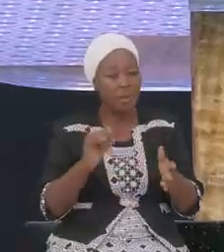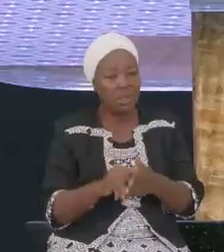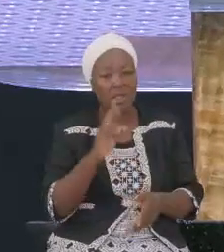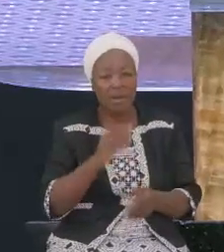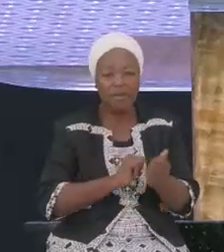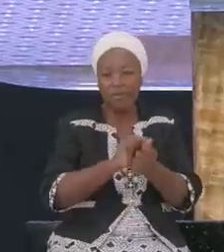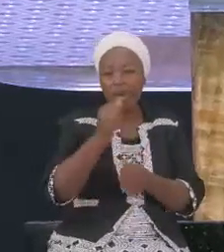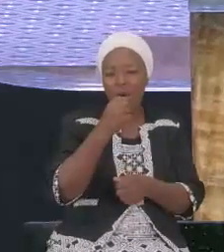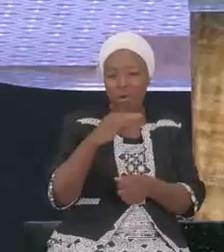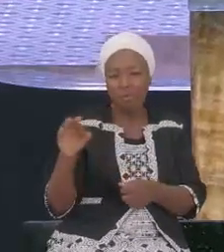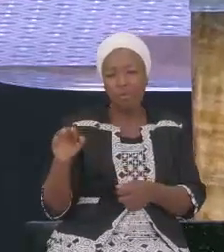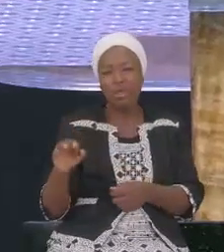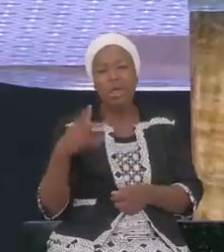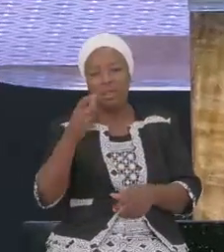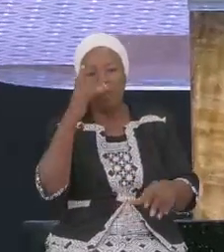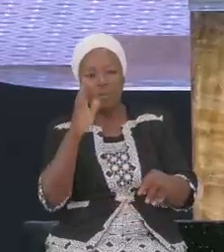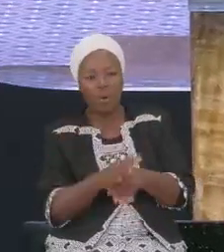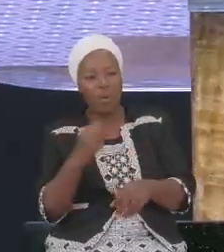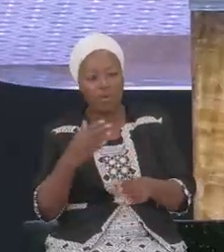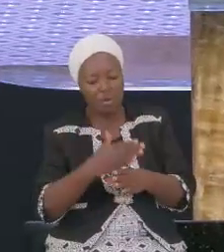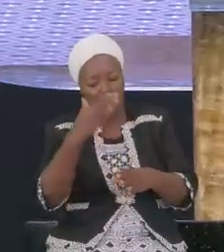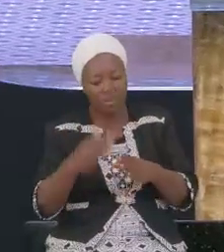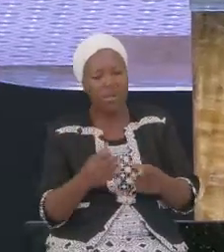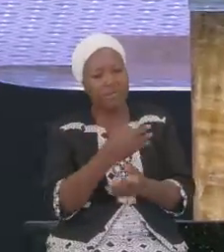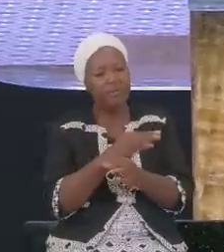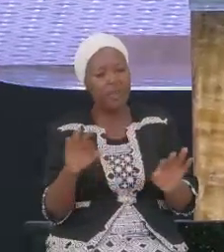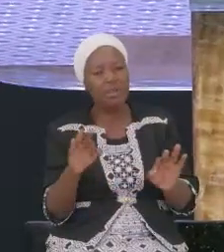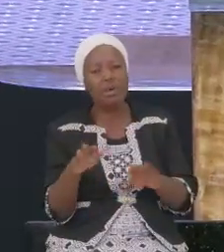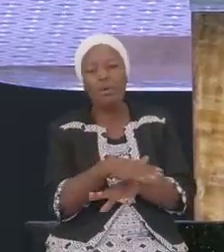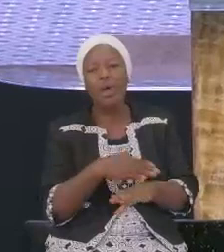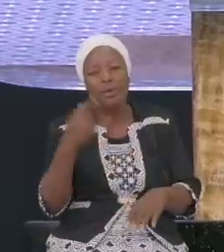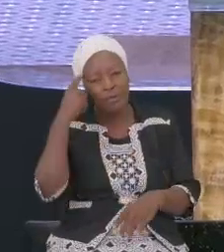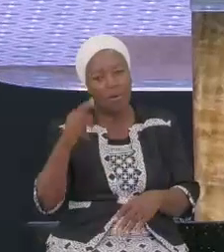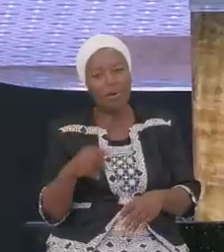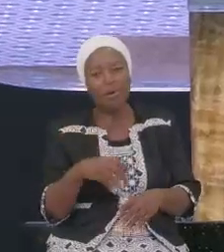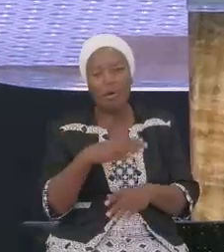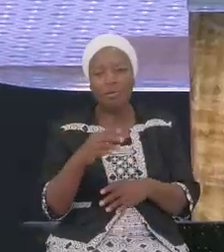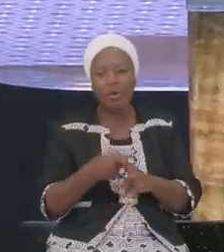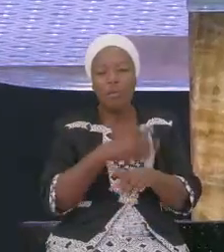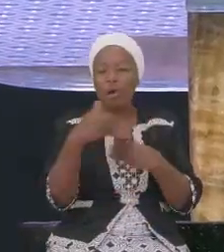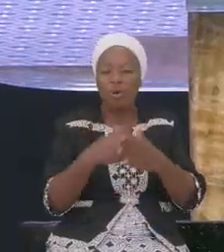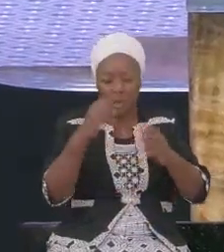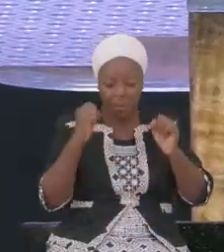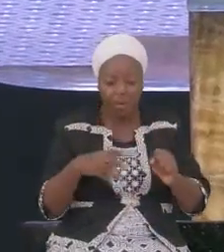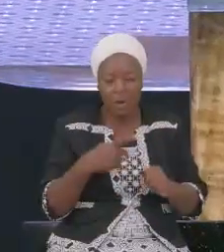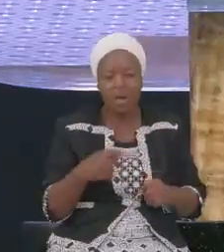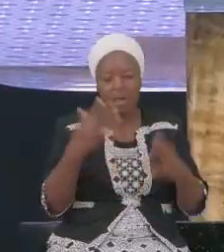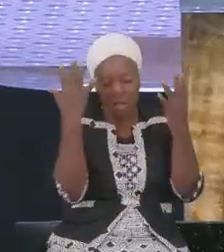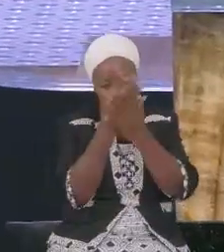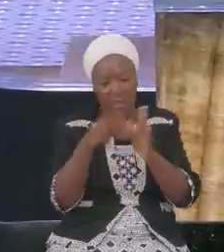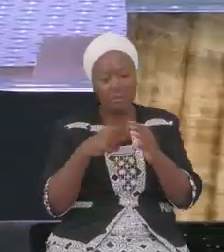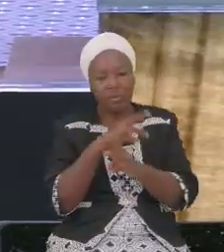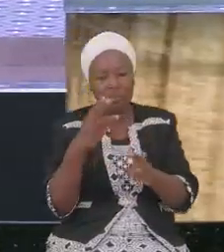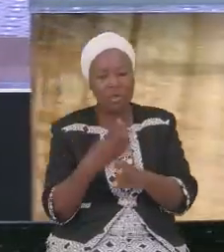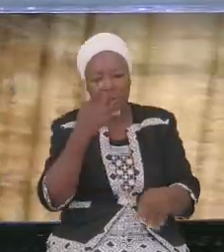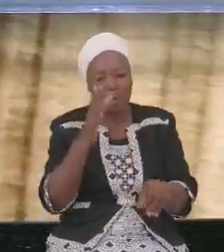afar off, the promise of total freedom from all the power, all the darkness of the world, the promise that